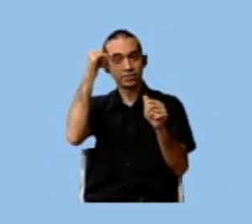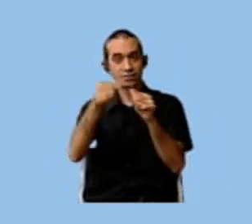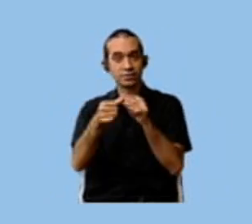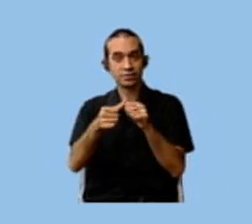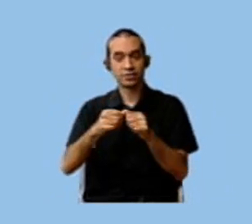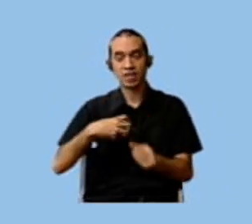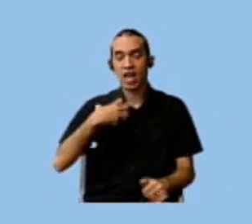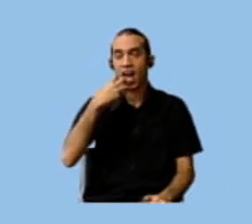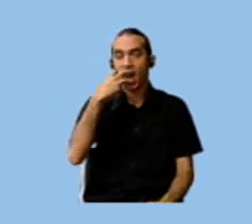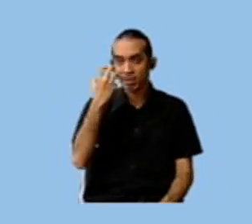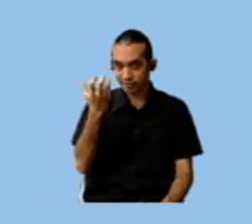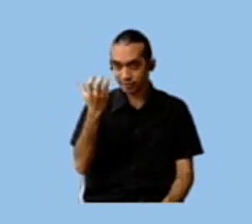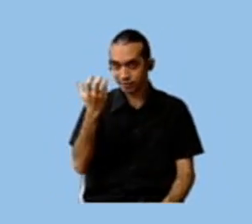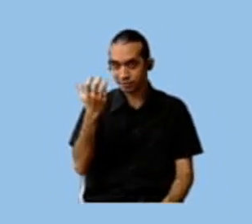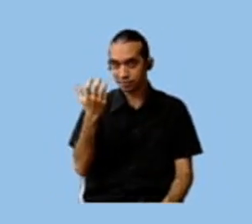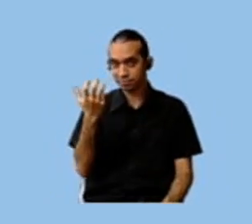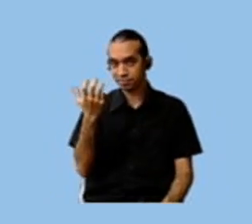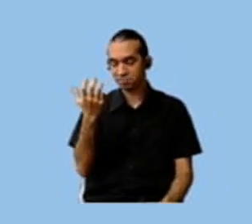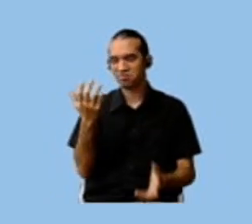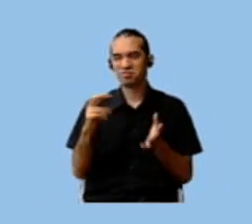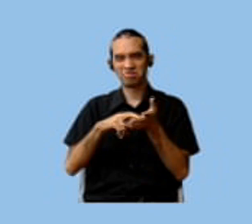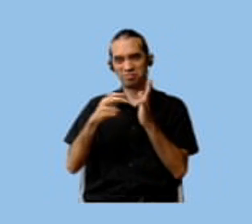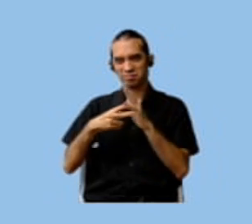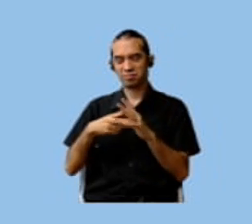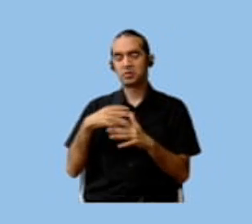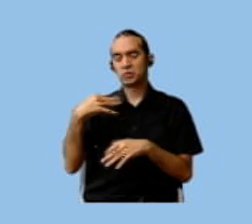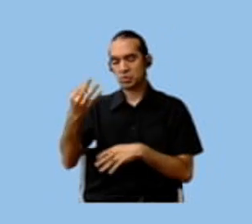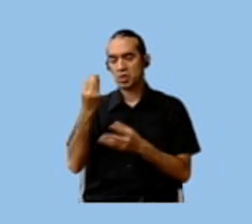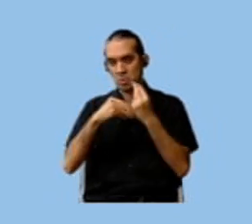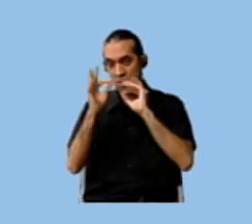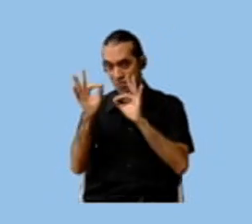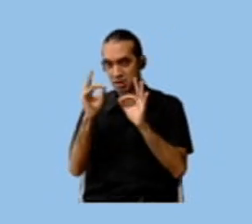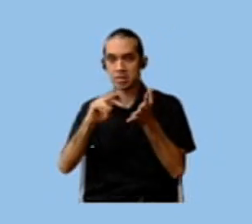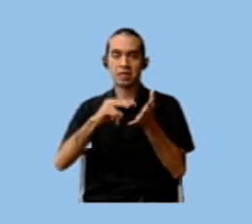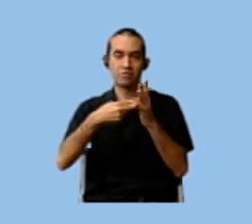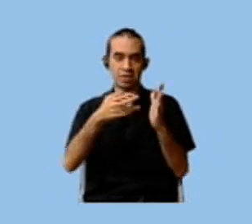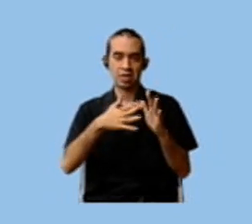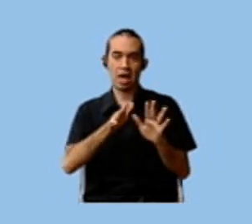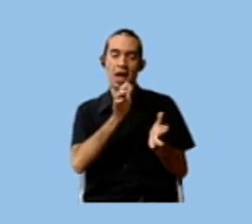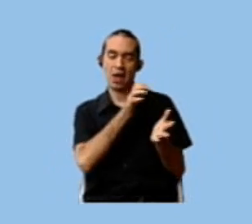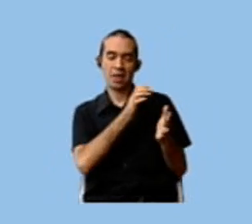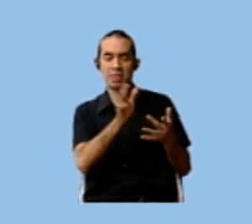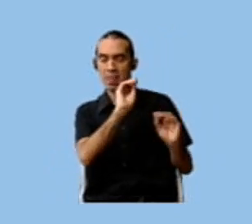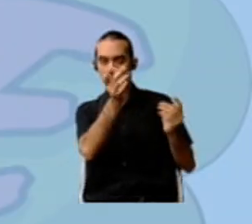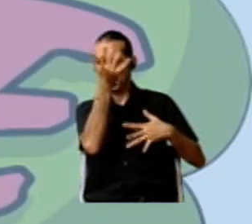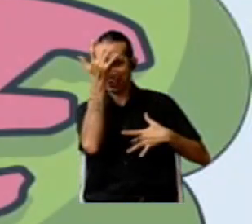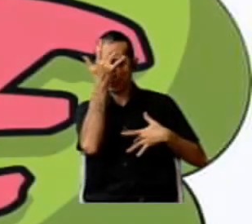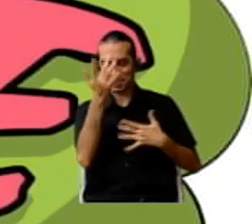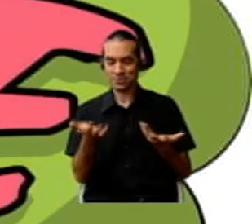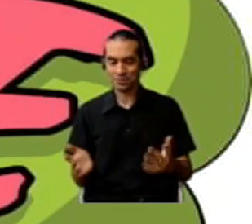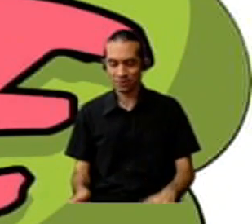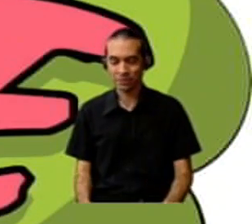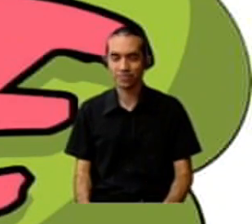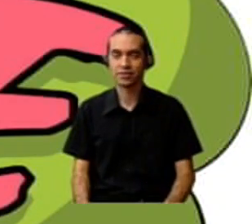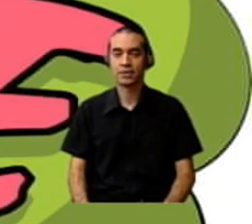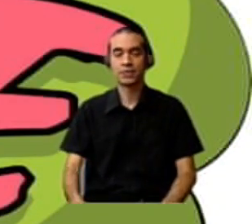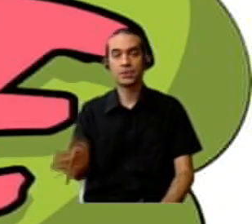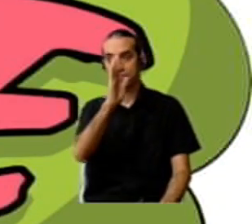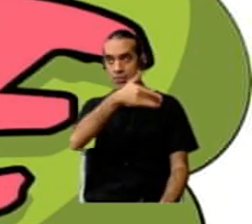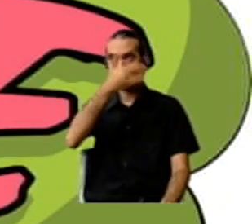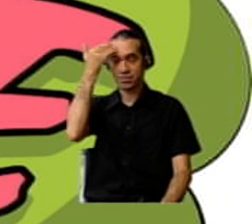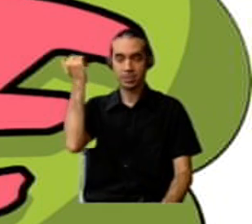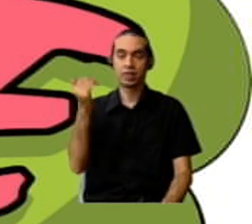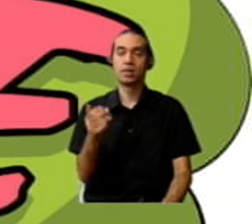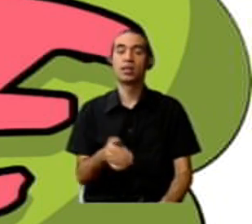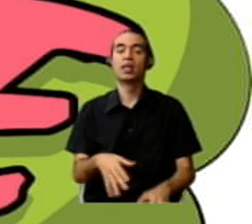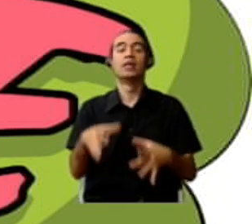apple a day keeps the doctor away. Don't forget that, Charlie. And something very